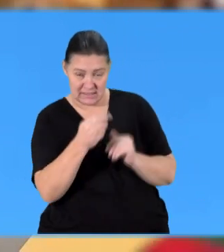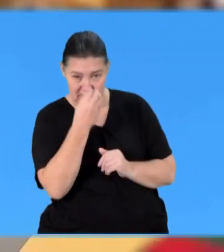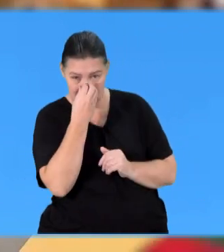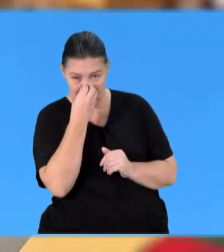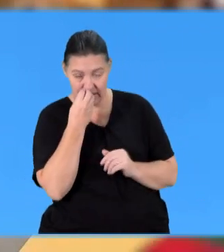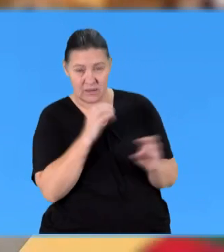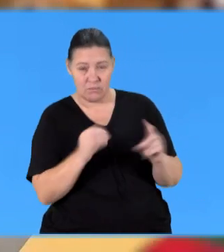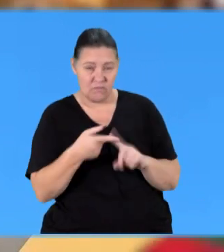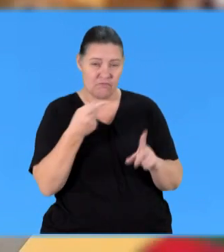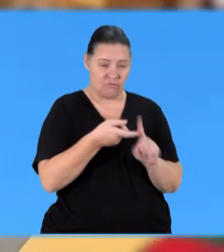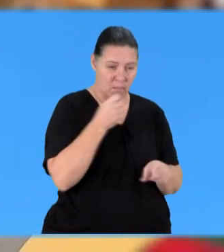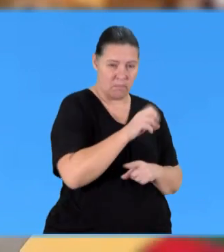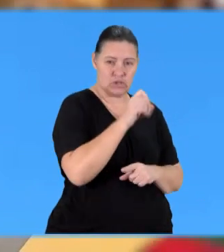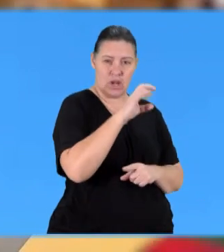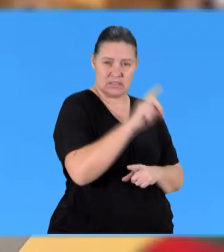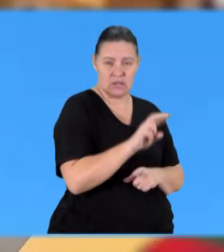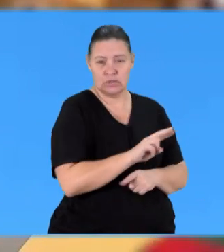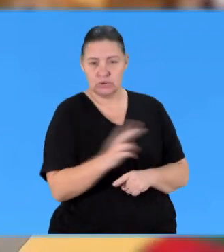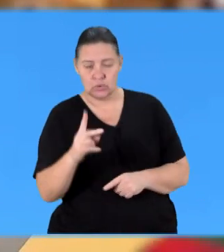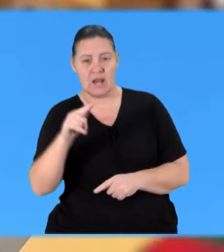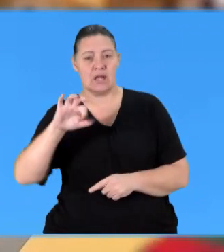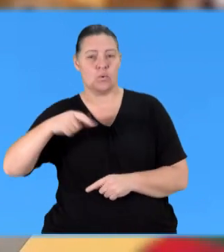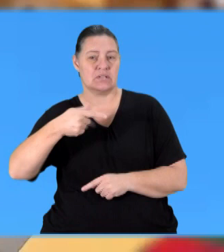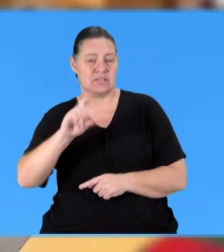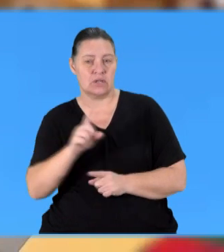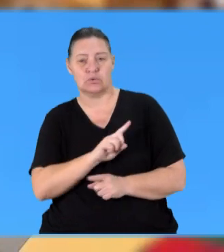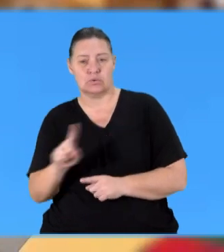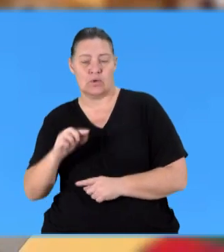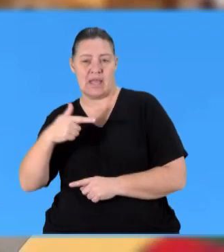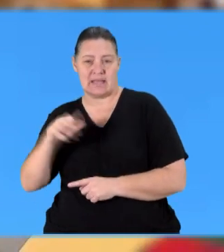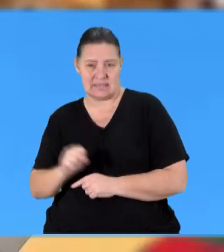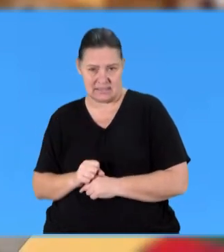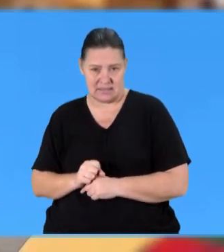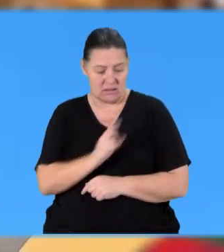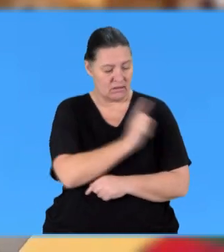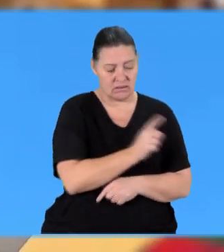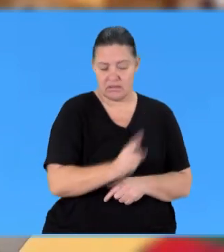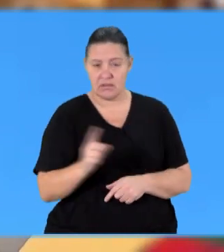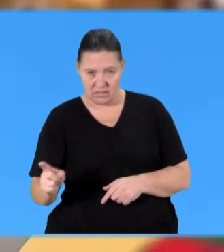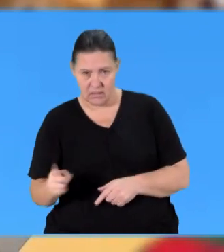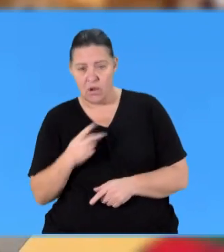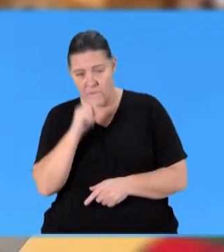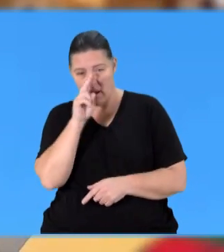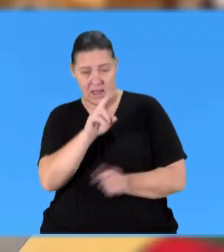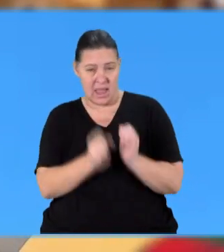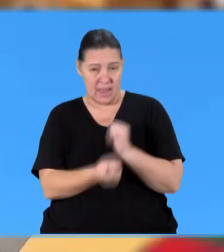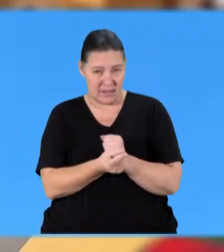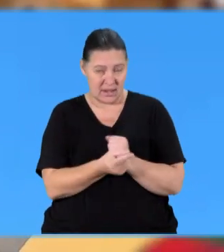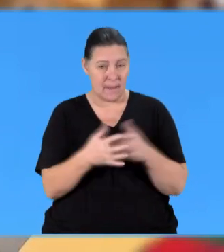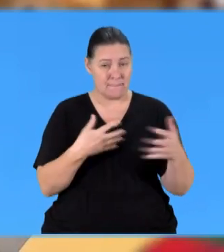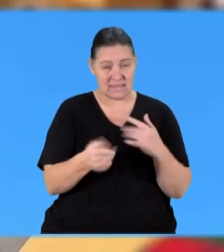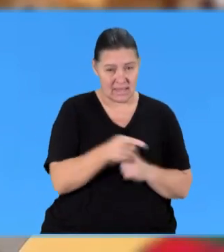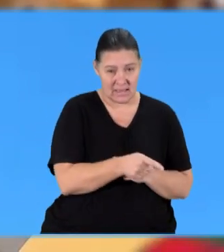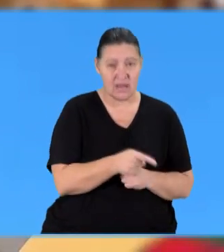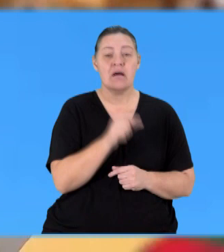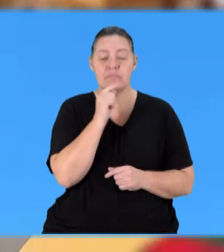are moving from a solid to a liquid into a gas. And in all those states, the particles that are making up that particular matter, they